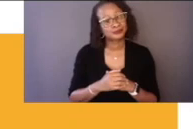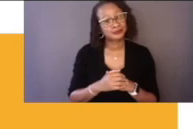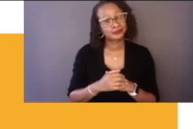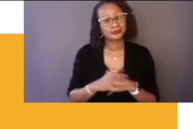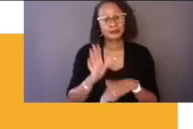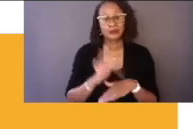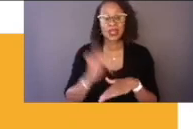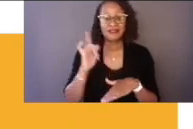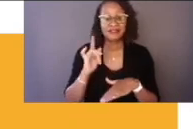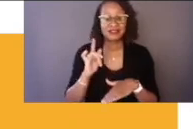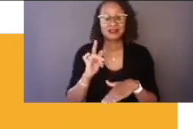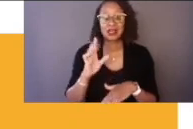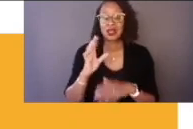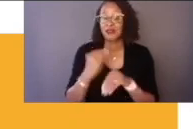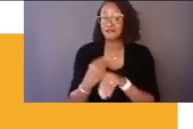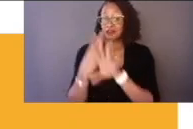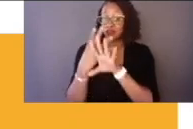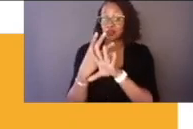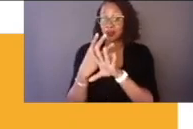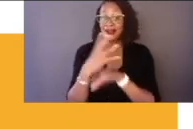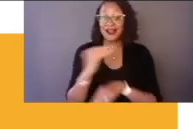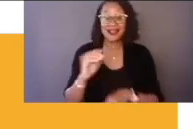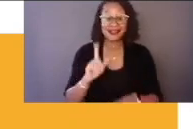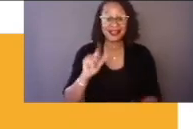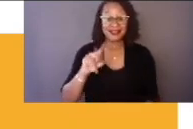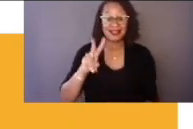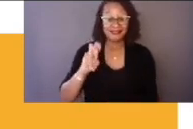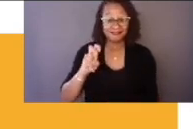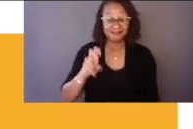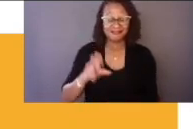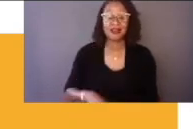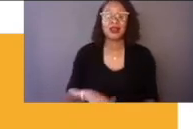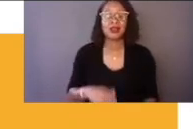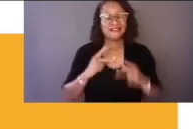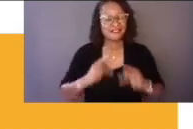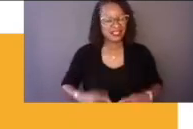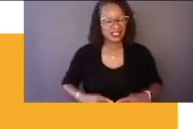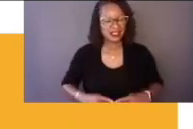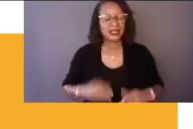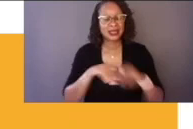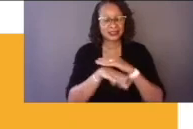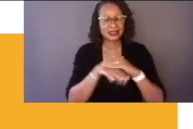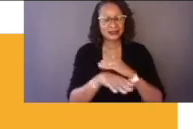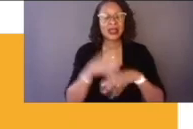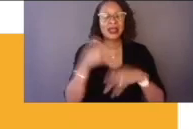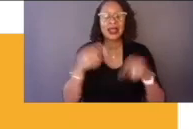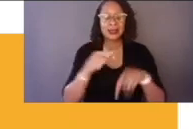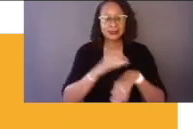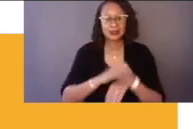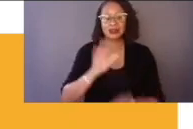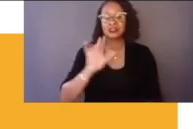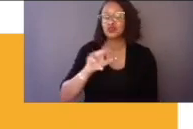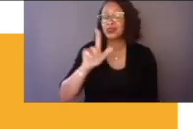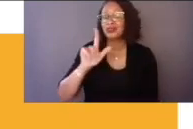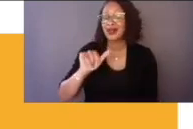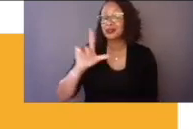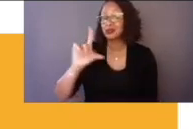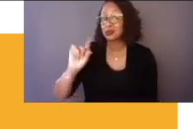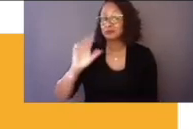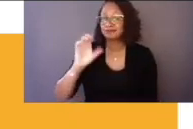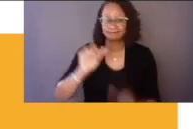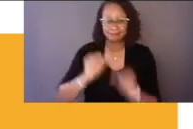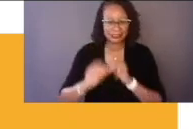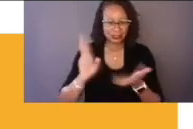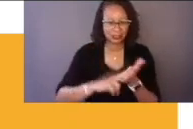events virtual and physical accessible, is on July 20th. You can still sign up at